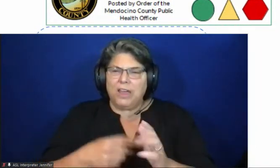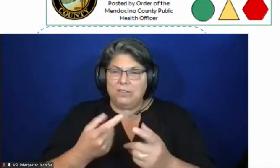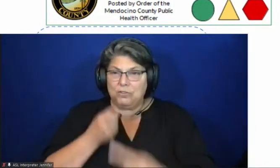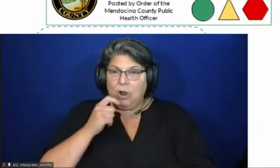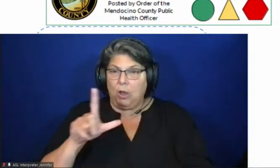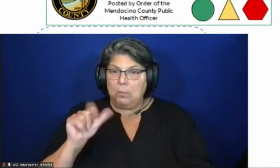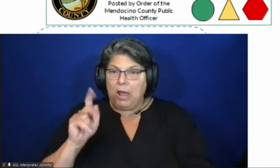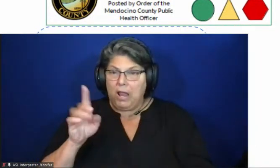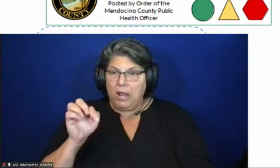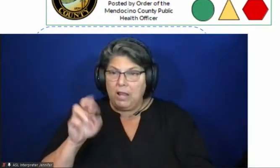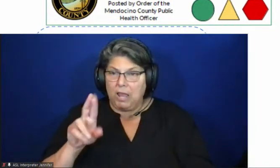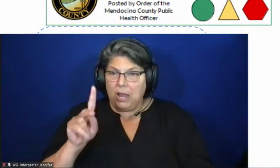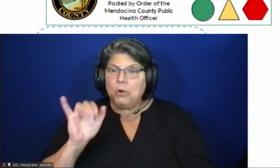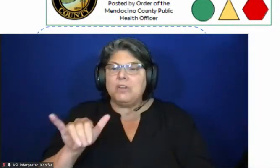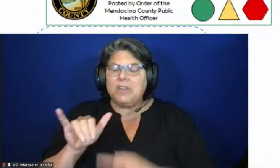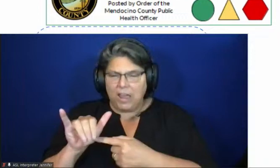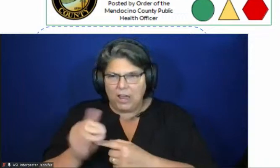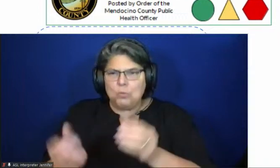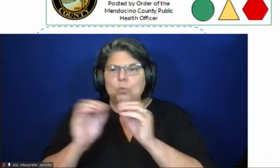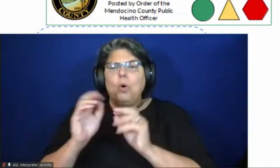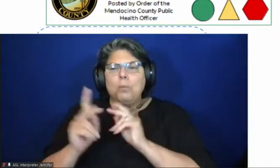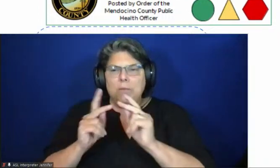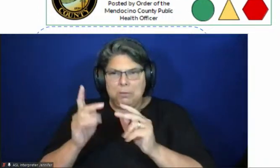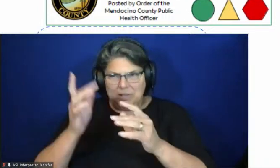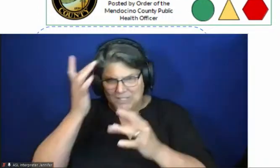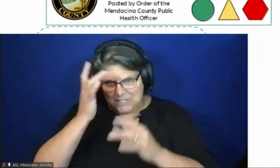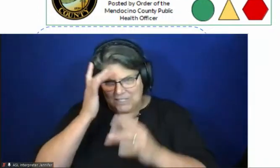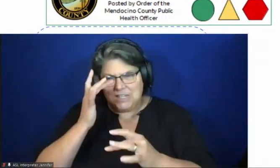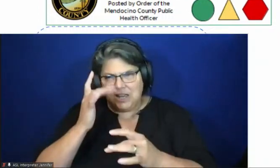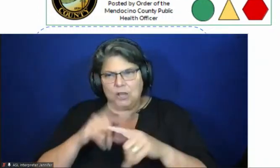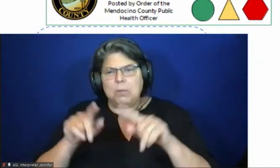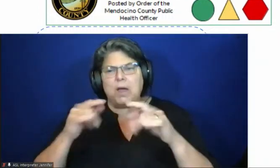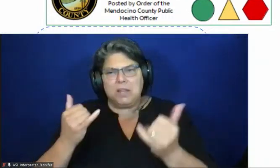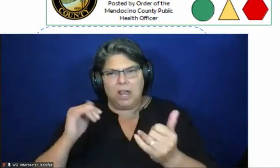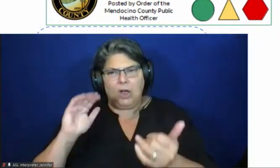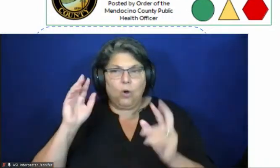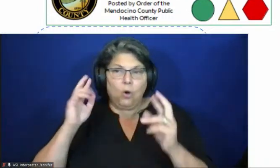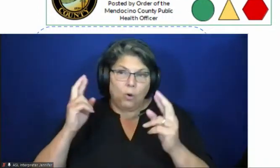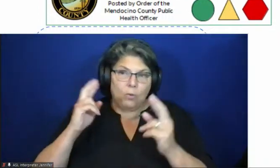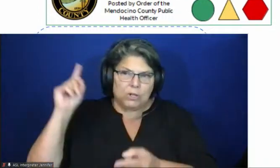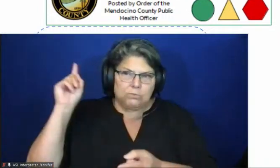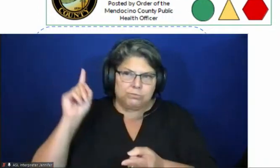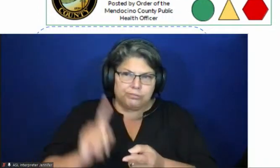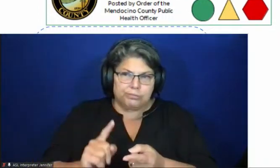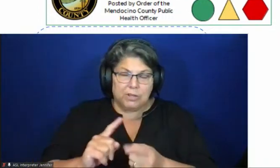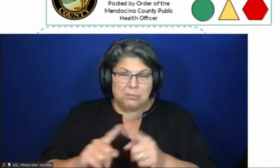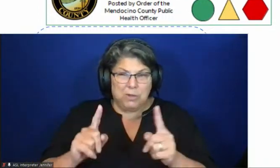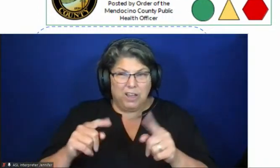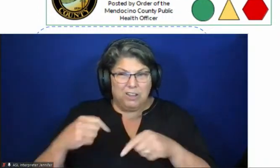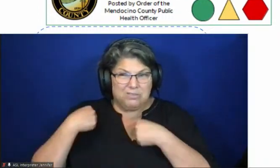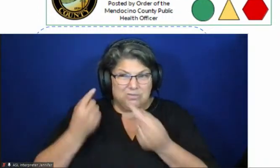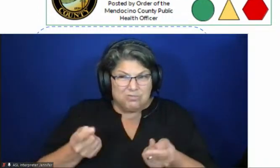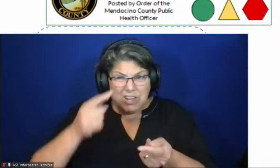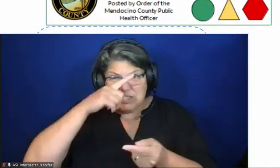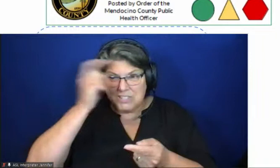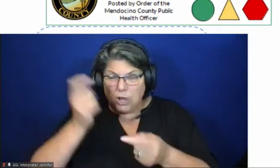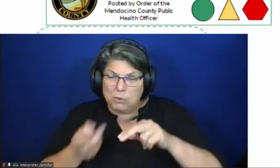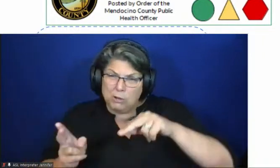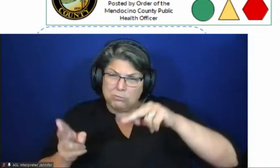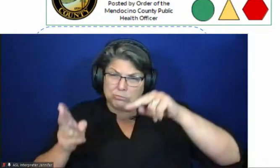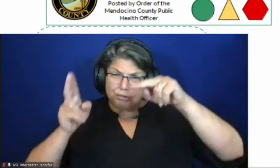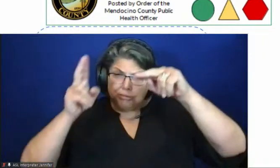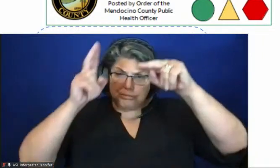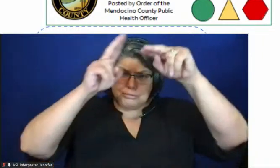be decreasing again. However, the aftermath of this past summer surge filled our hospitals and